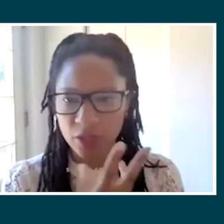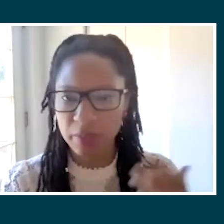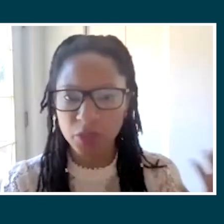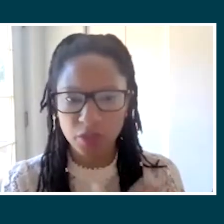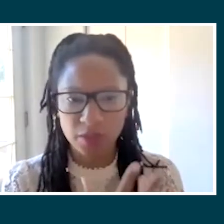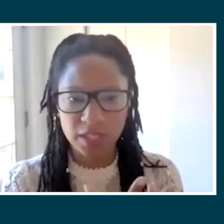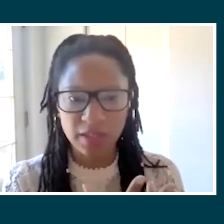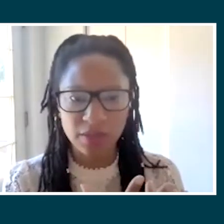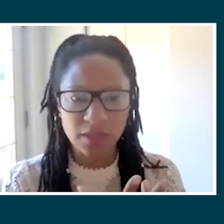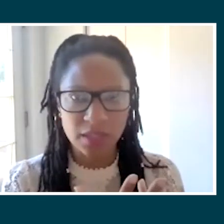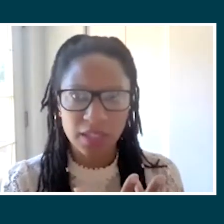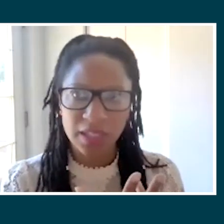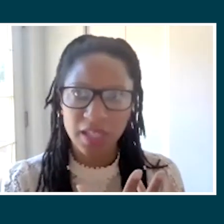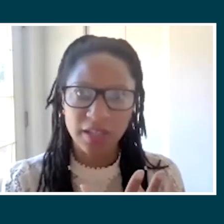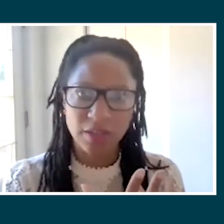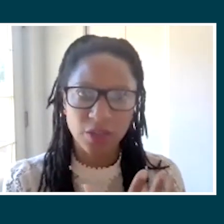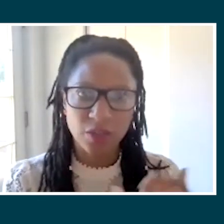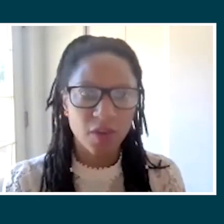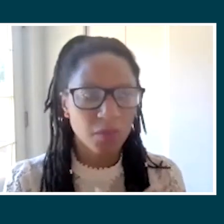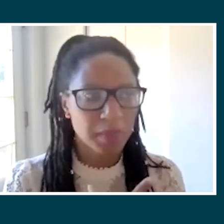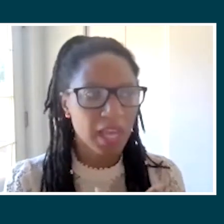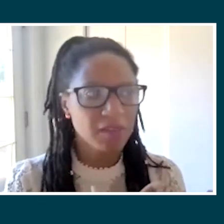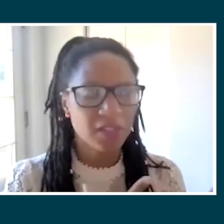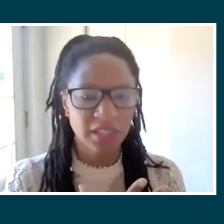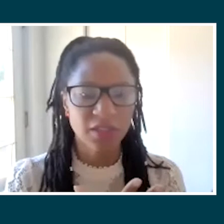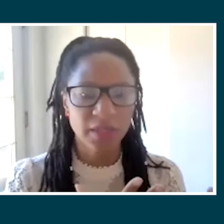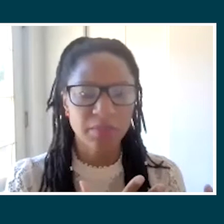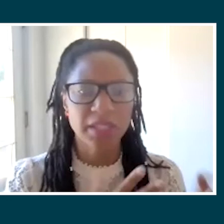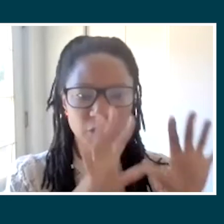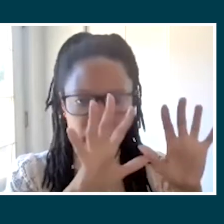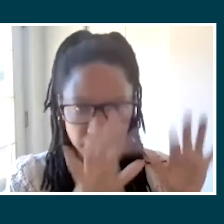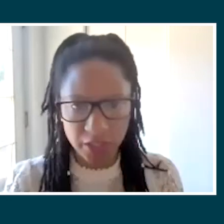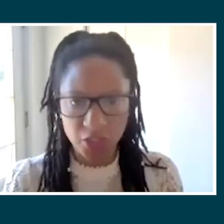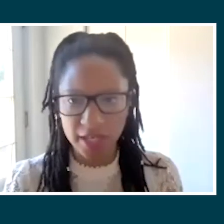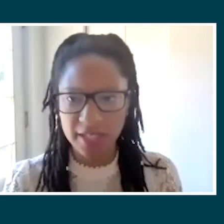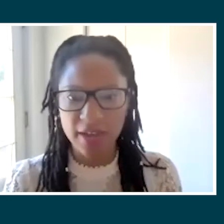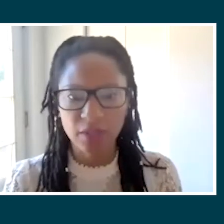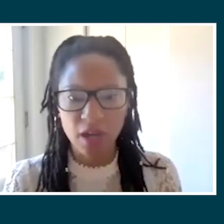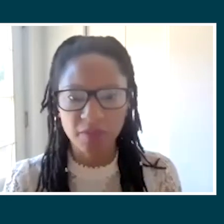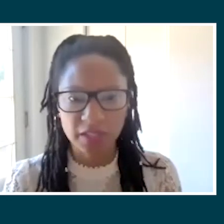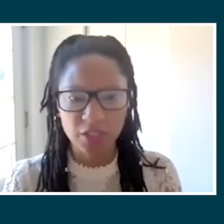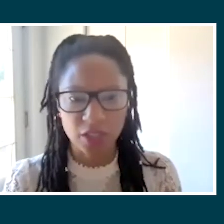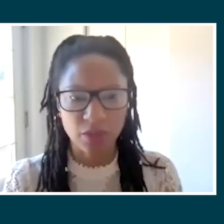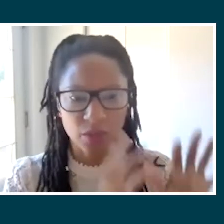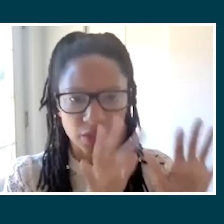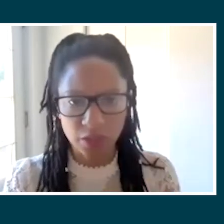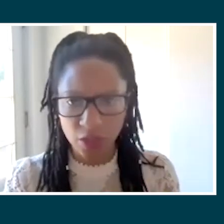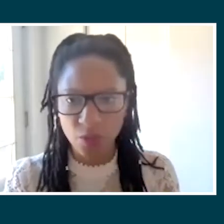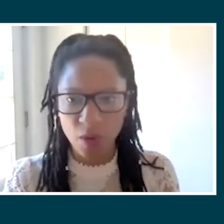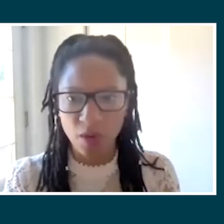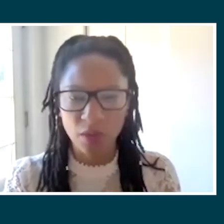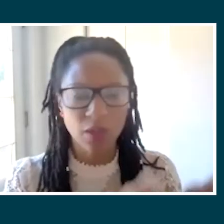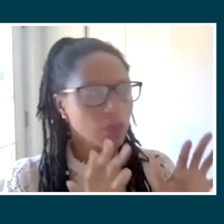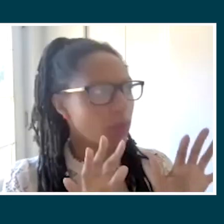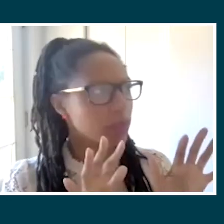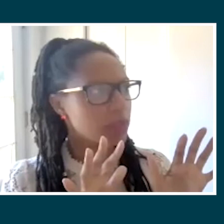emotional language or emotional skills, then your default behavior is going to be to try to just shut down the conversation, or